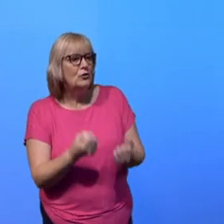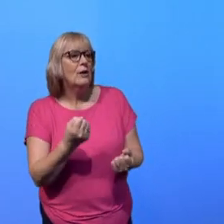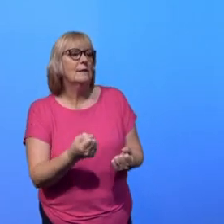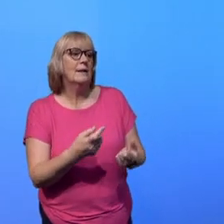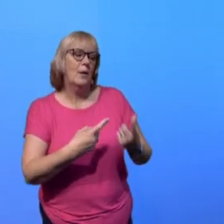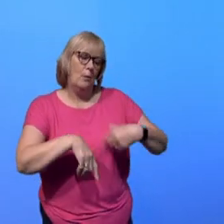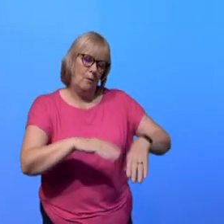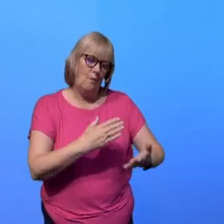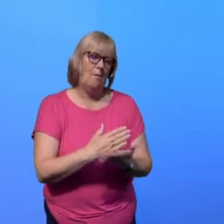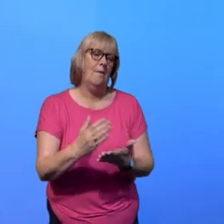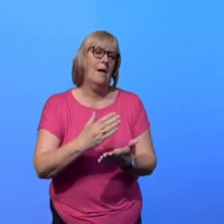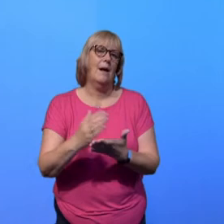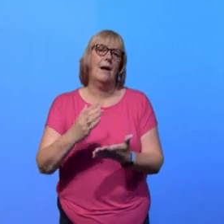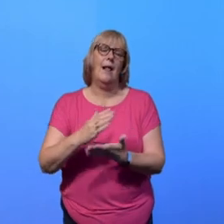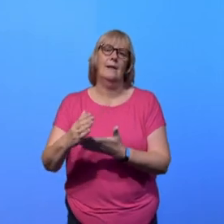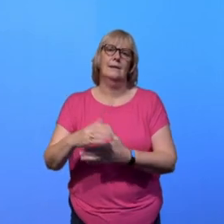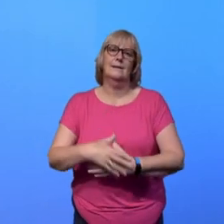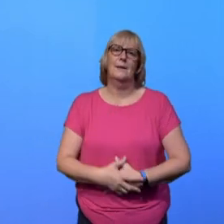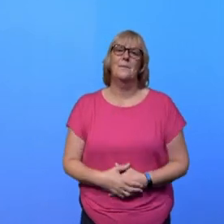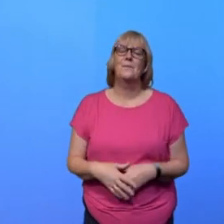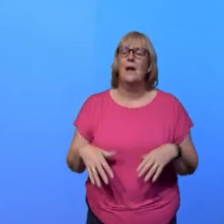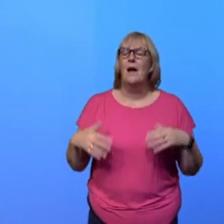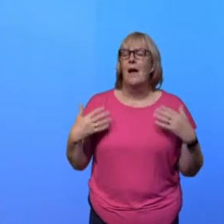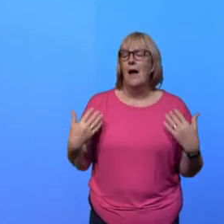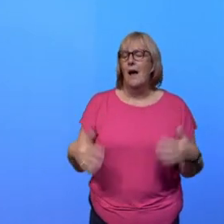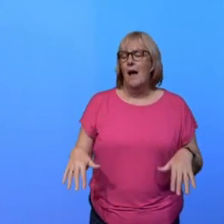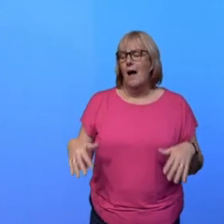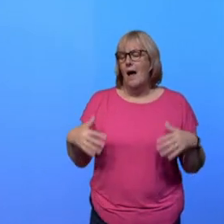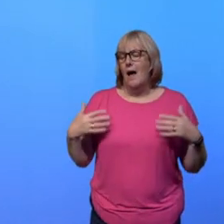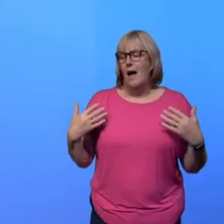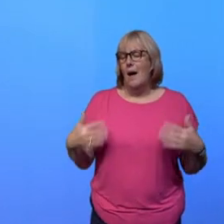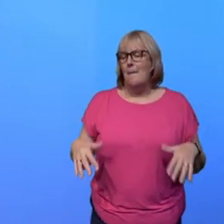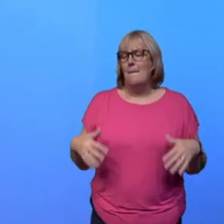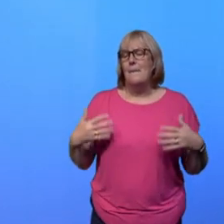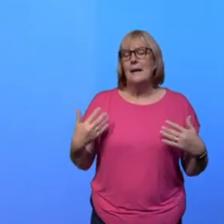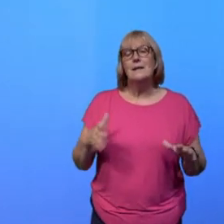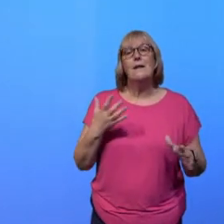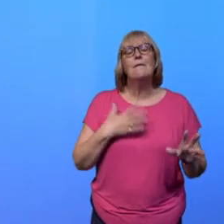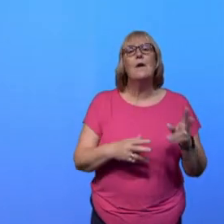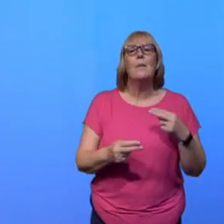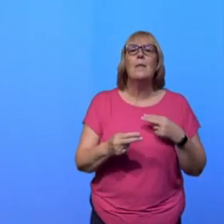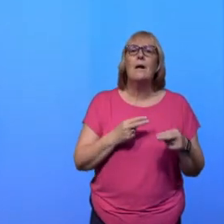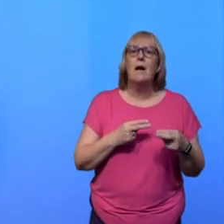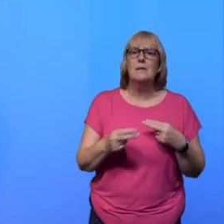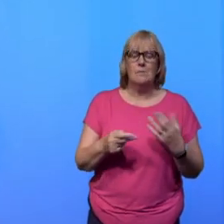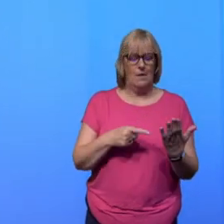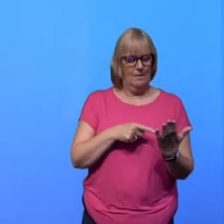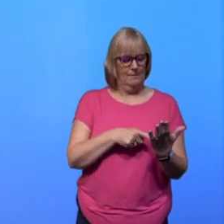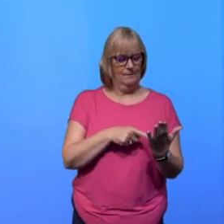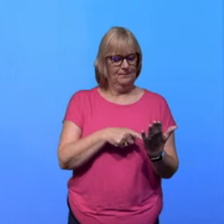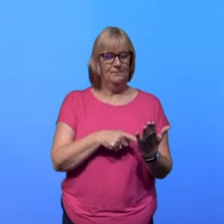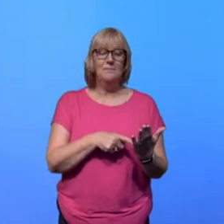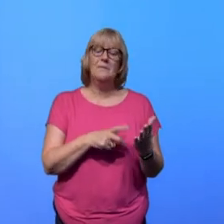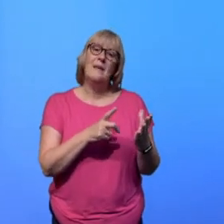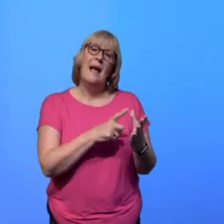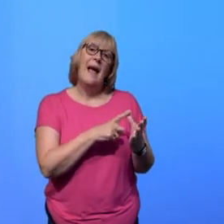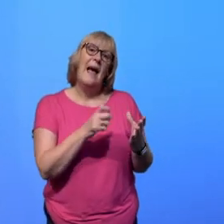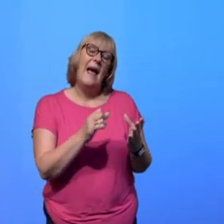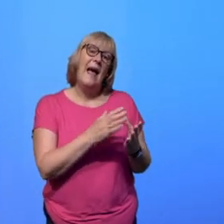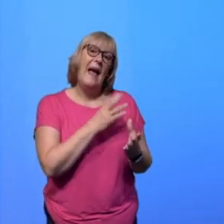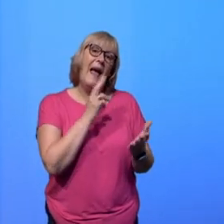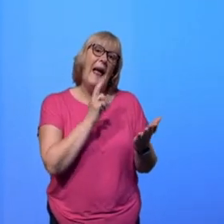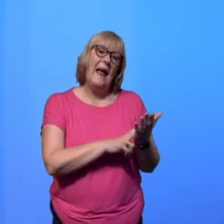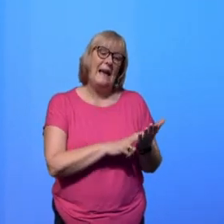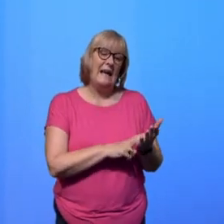unrighteousness. So amazingly, I hear those words from the gospel. You see, Achan was taken out